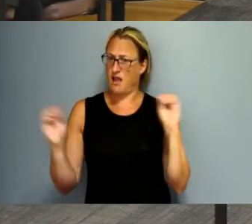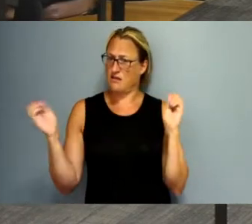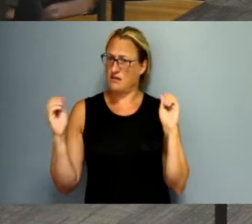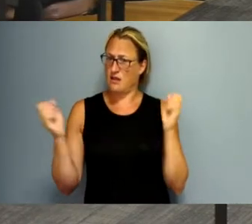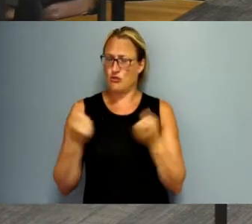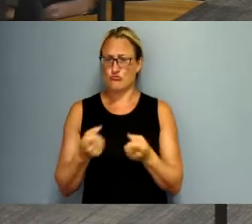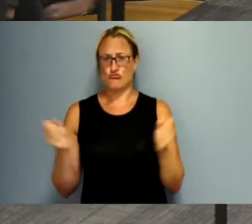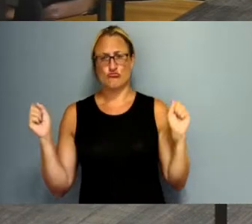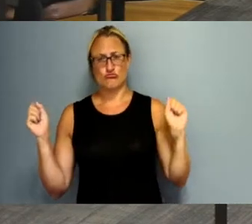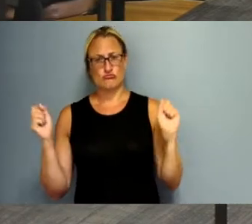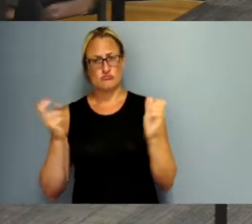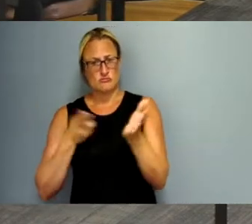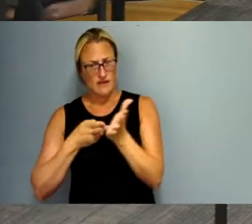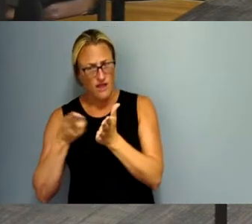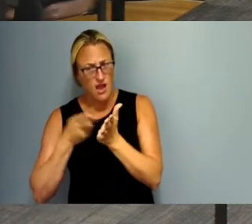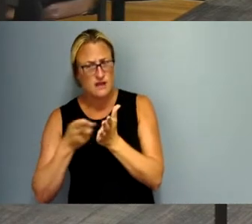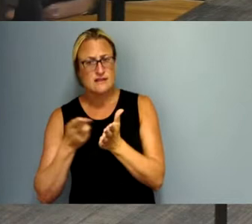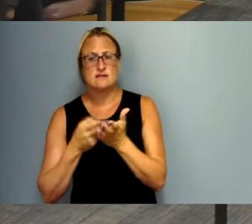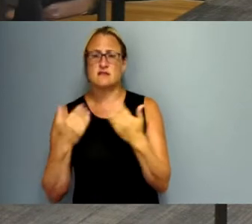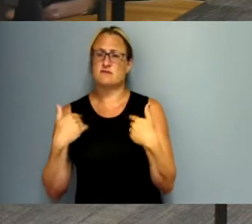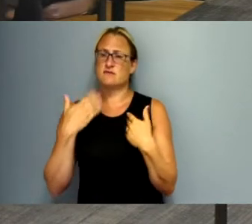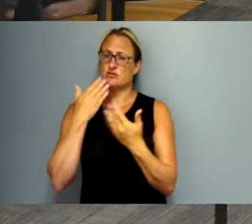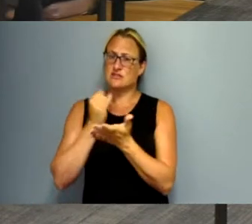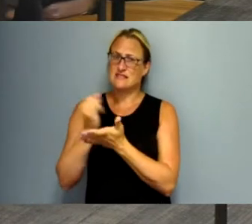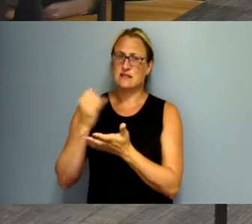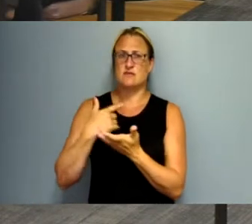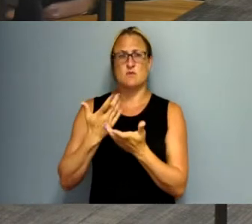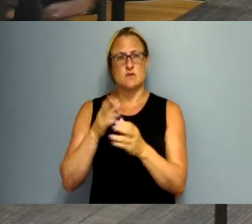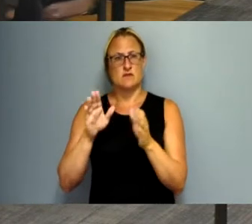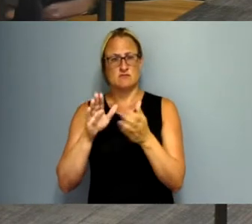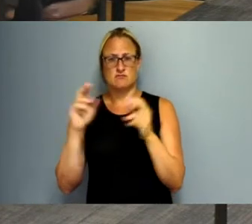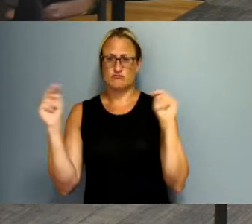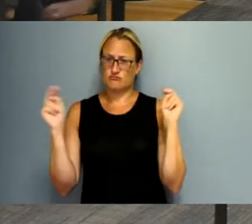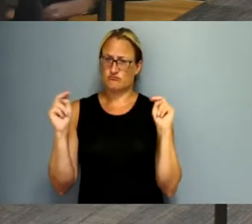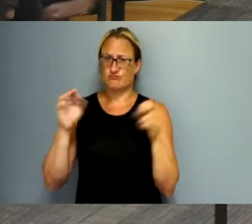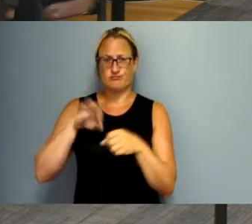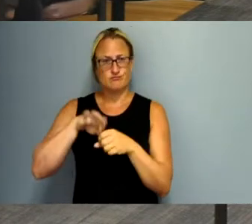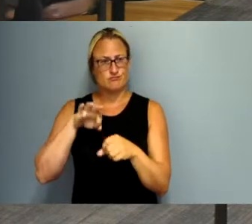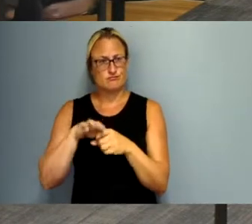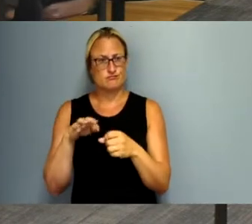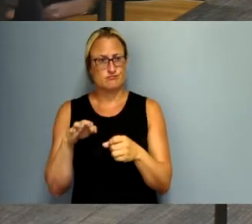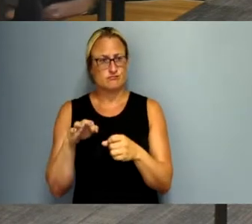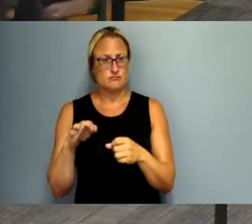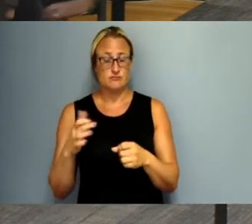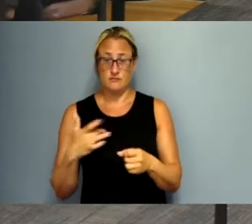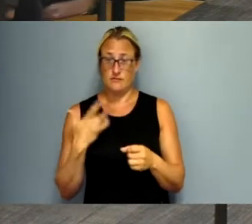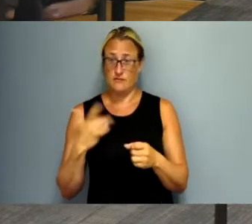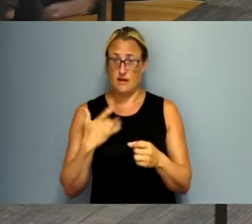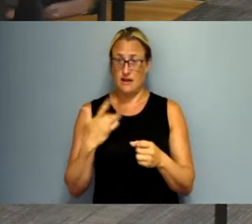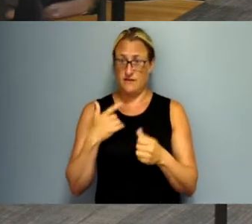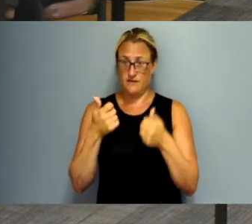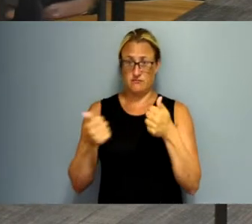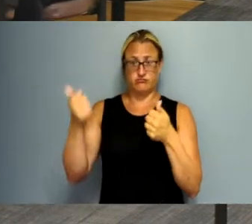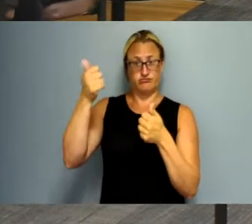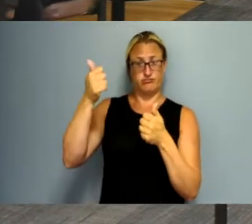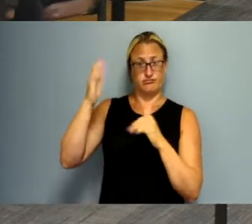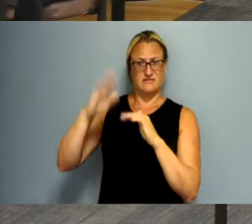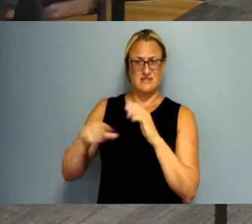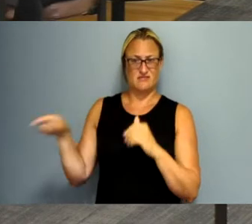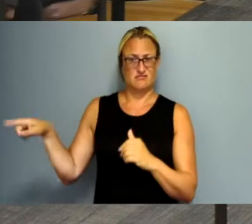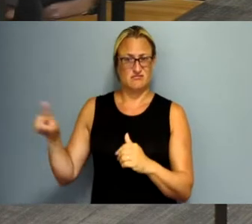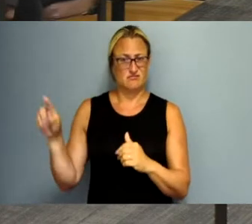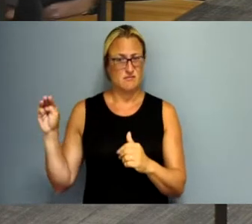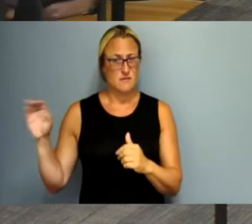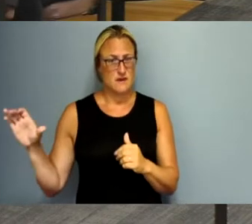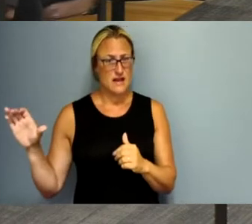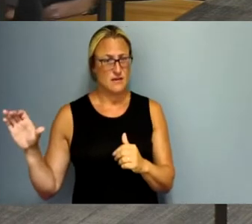and integrity. You want good elections. And I believe that you are much superior to Montgomery County. The